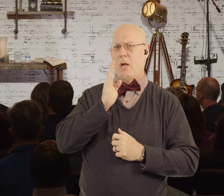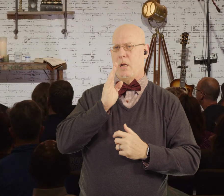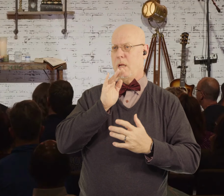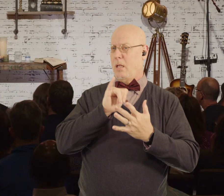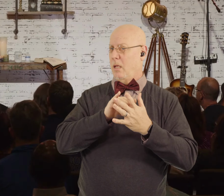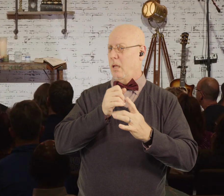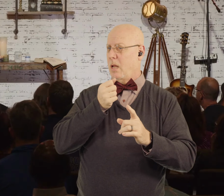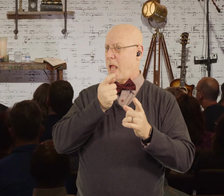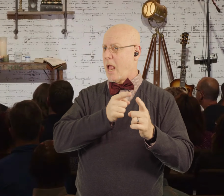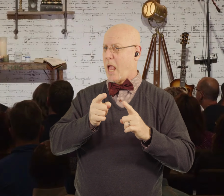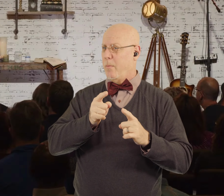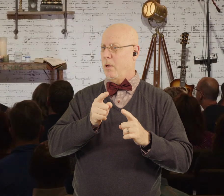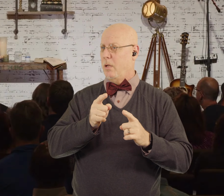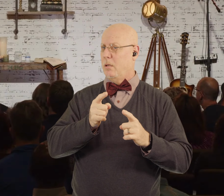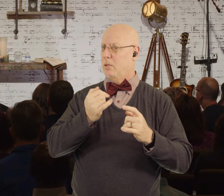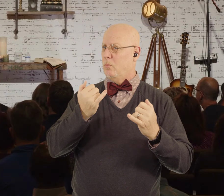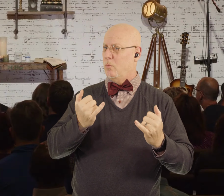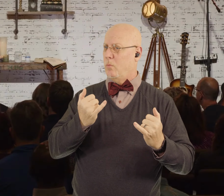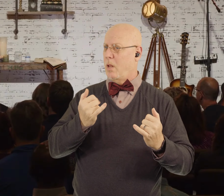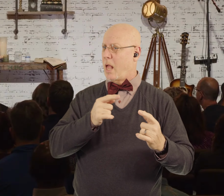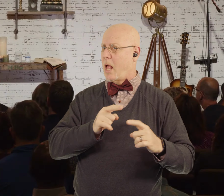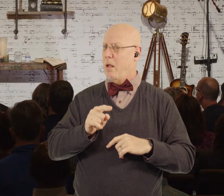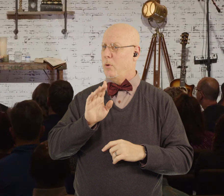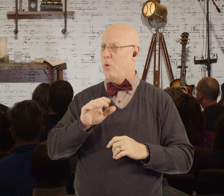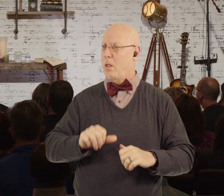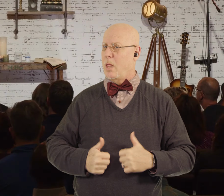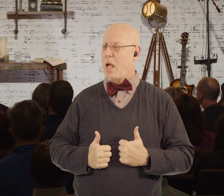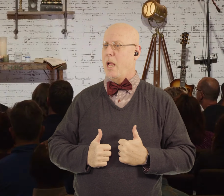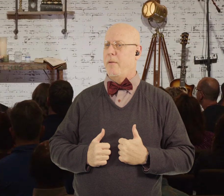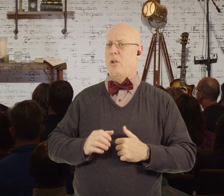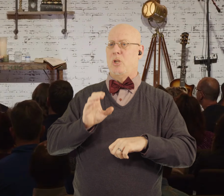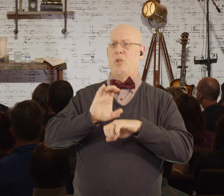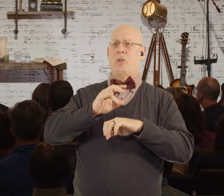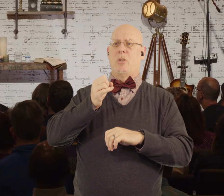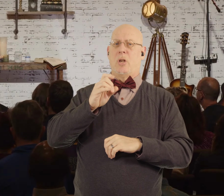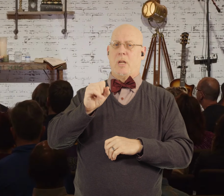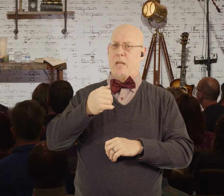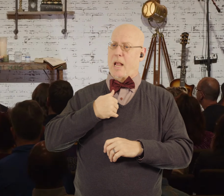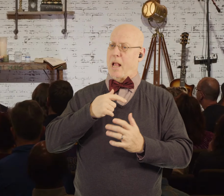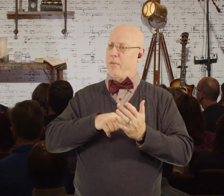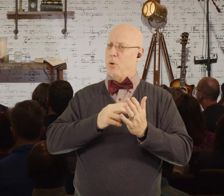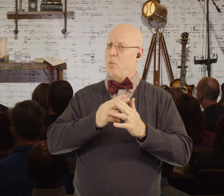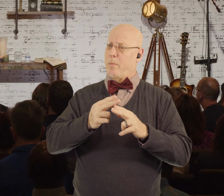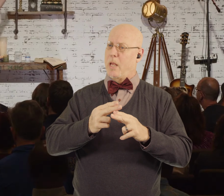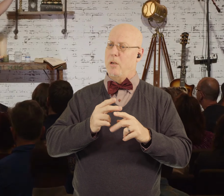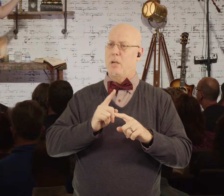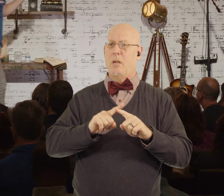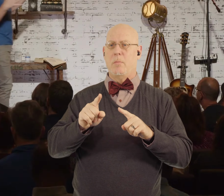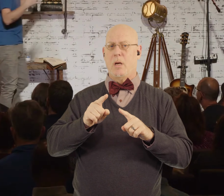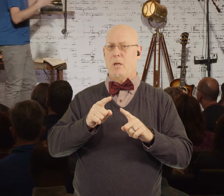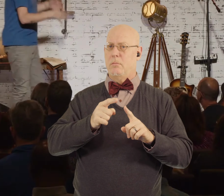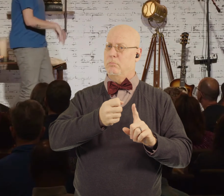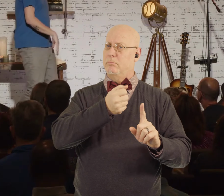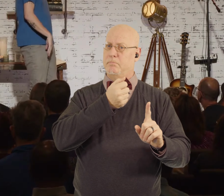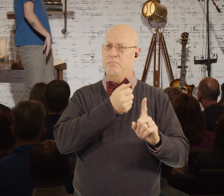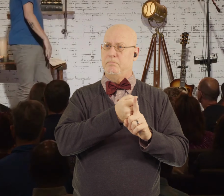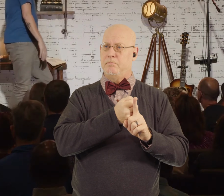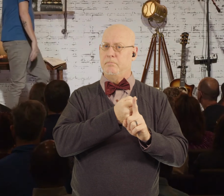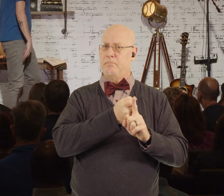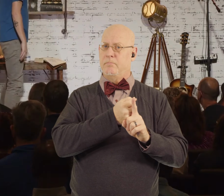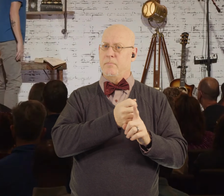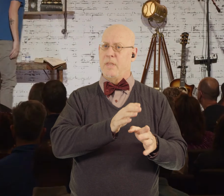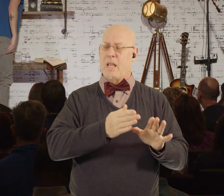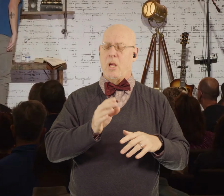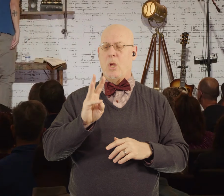with God. Has that ever taken place? Is it presence? The church at Sardis had this glowing reputation, but they